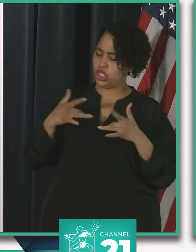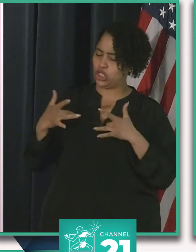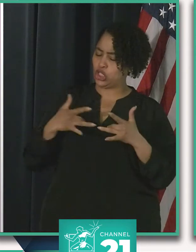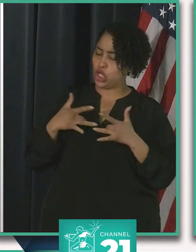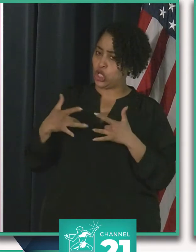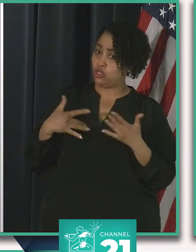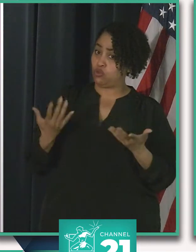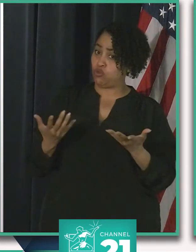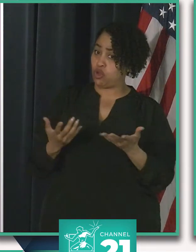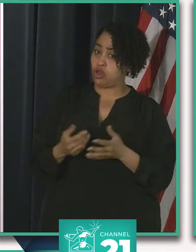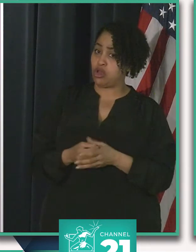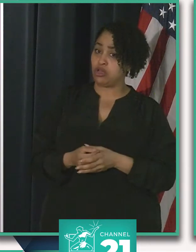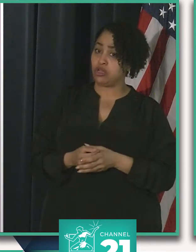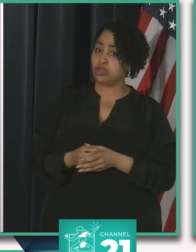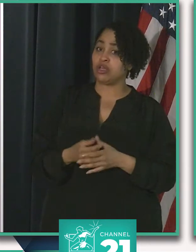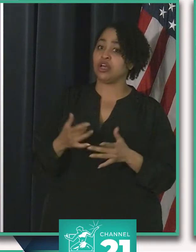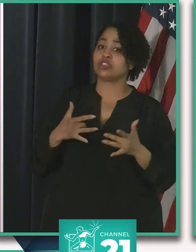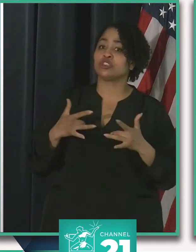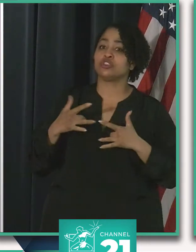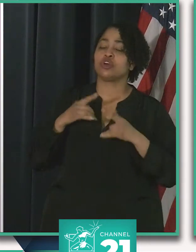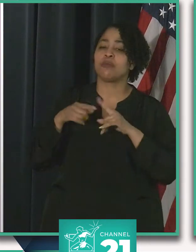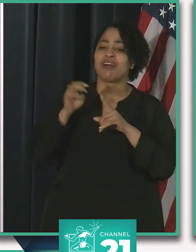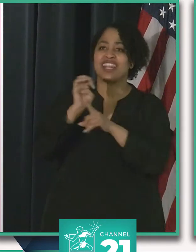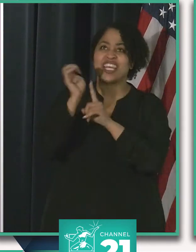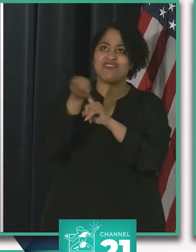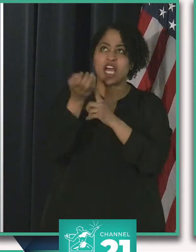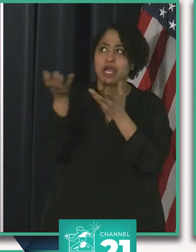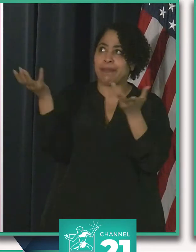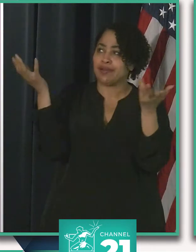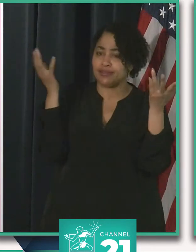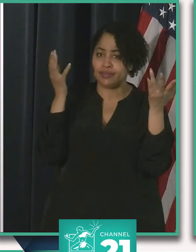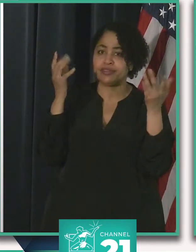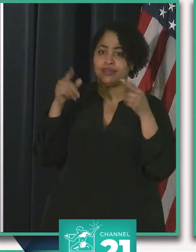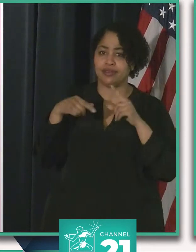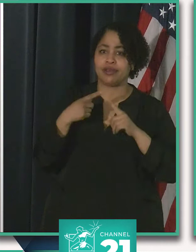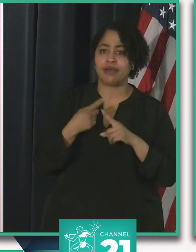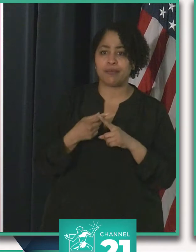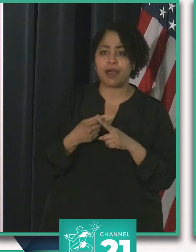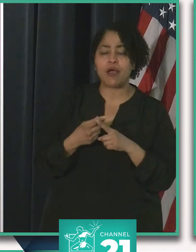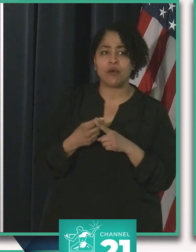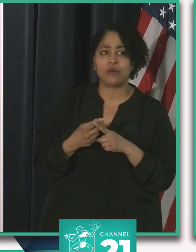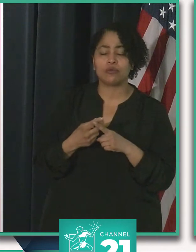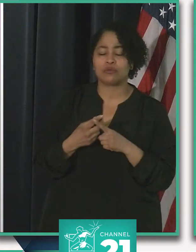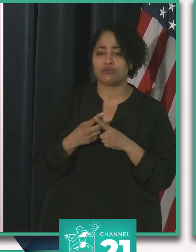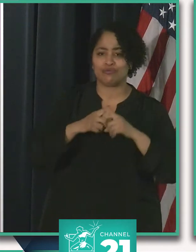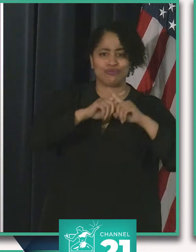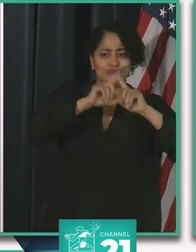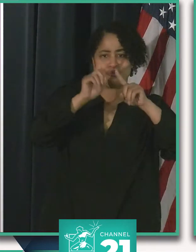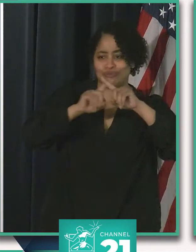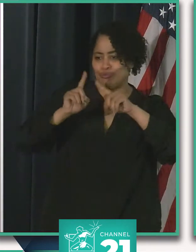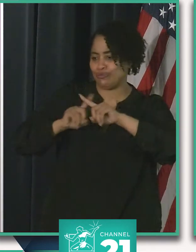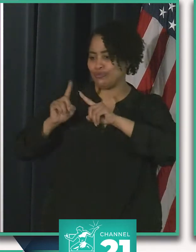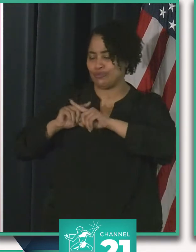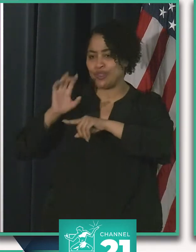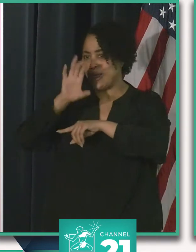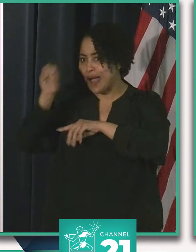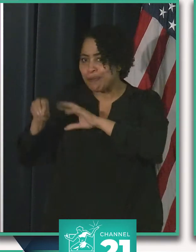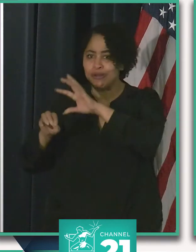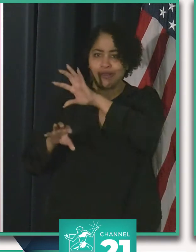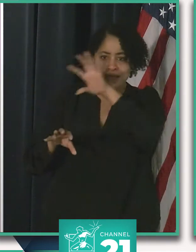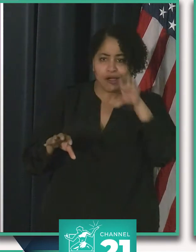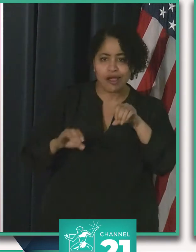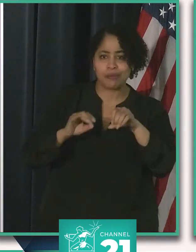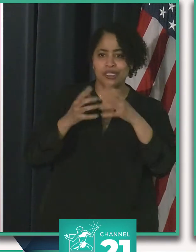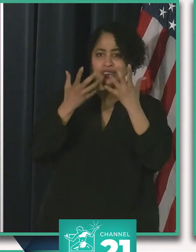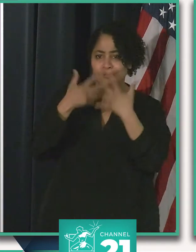extremely concerned about the environment, about the various industries that seem to be